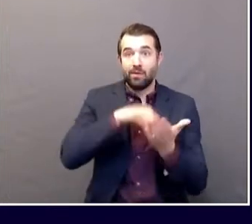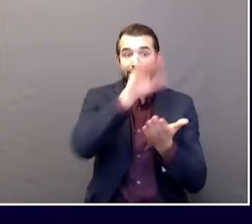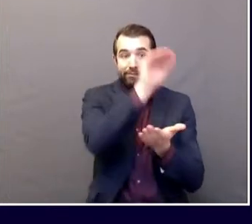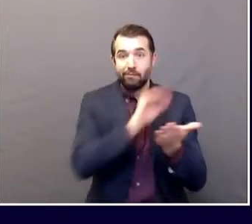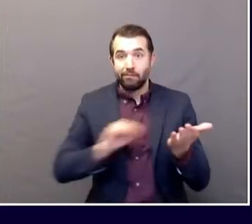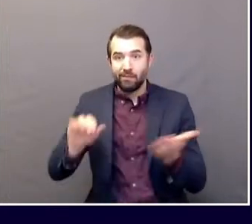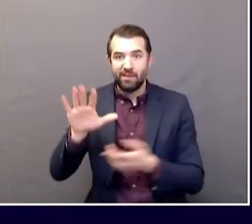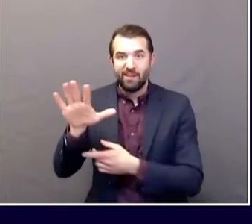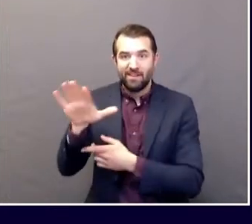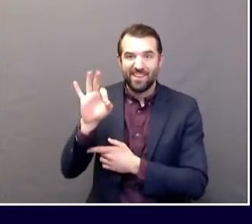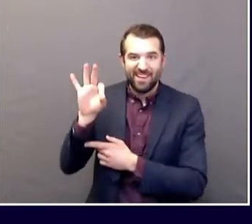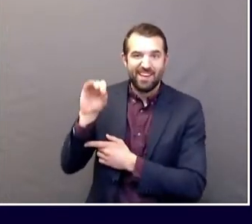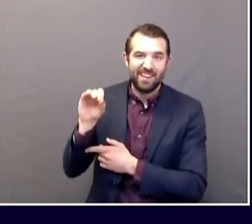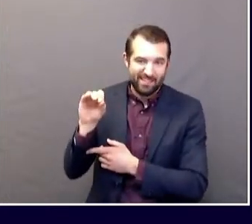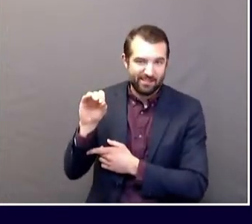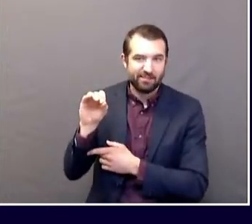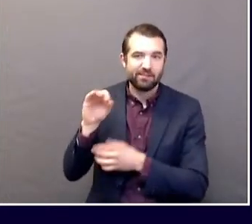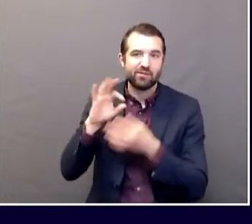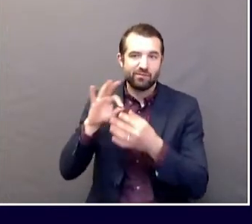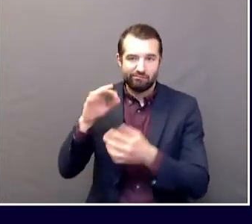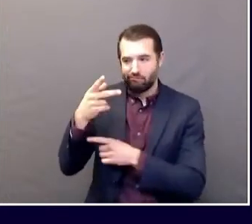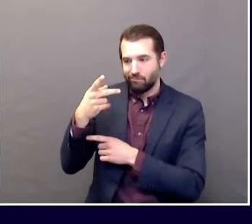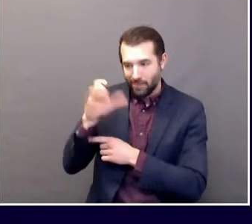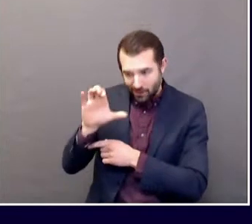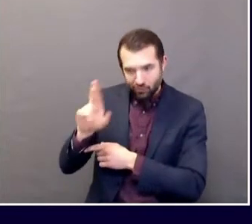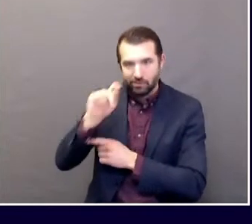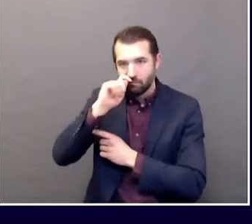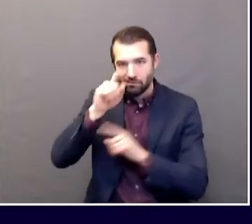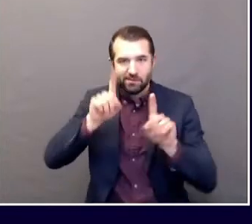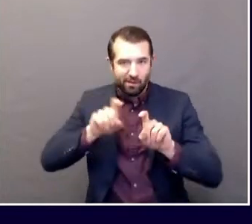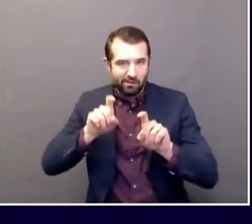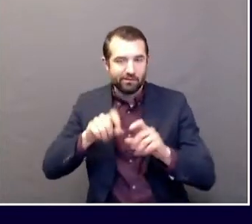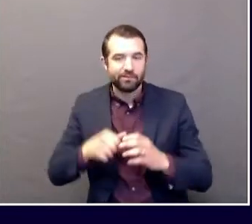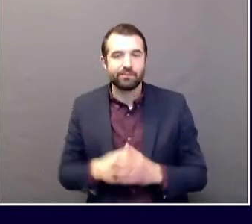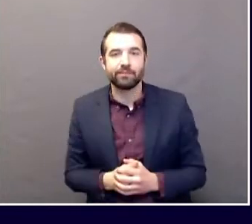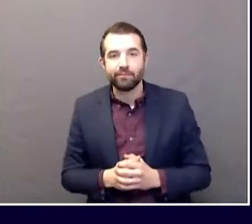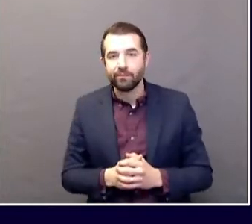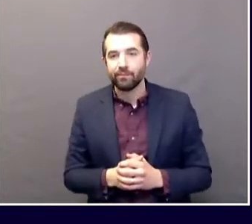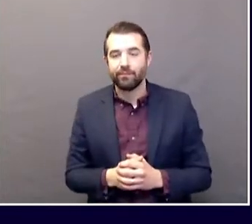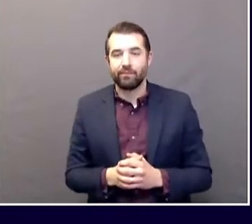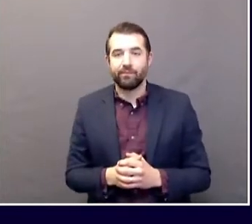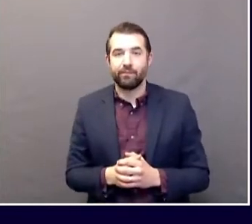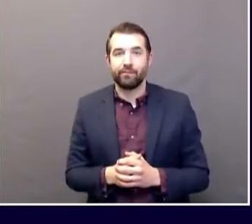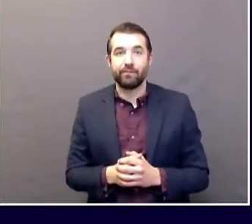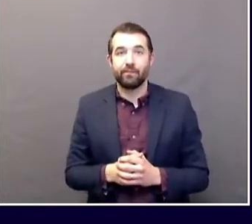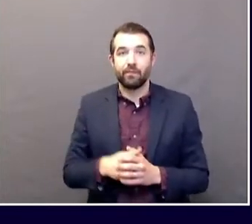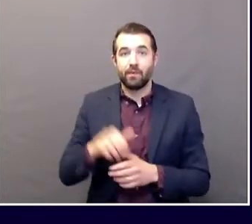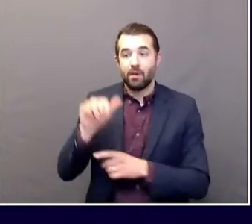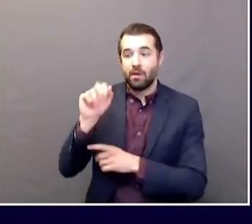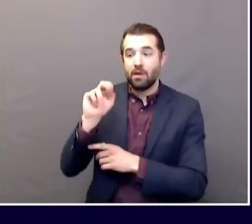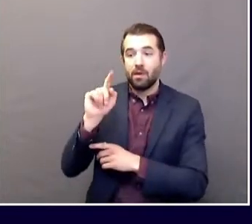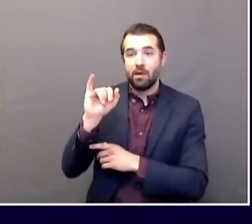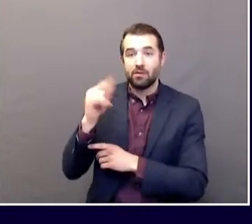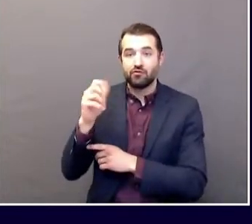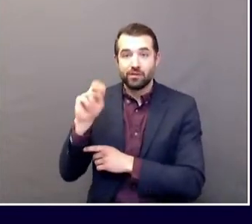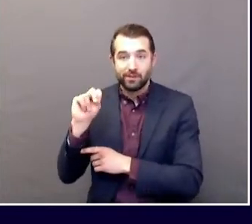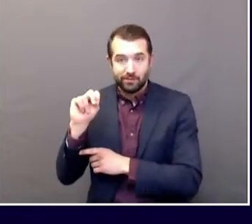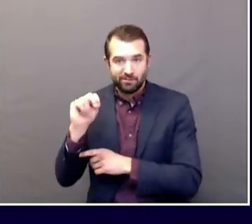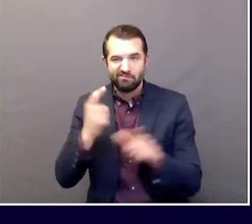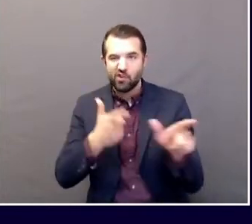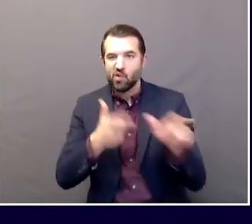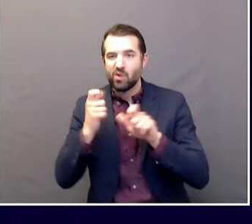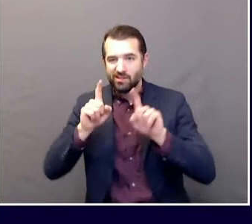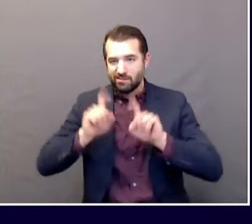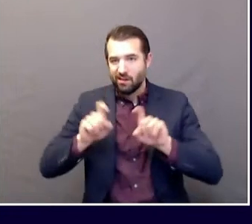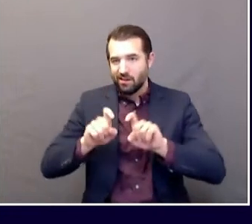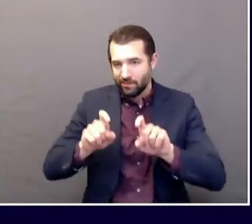tests for every 100,000 people in the state. In terms of antigen testing volume, antigen